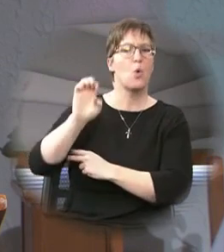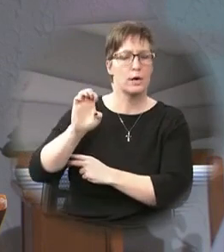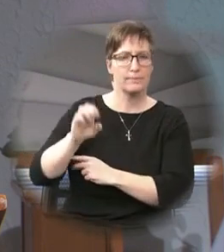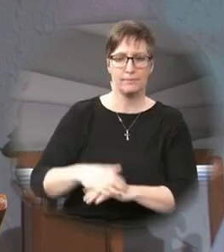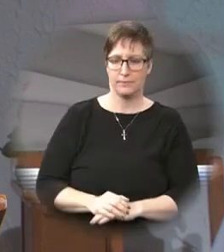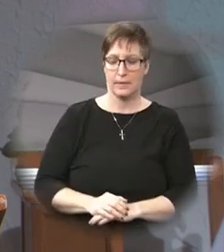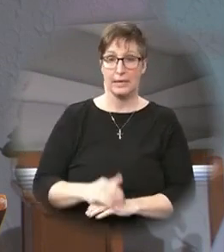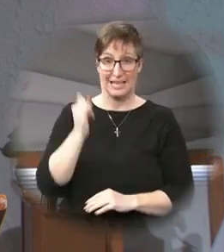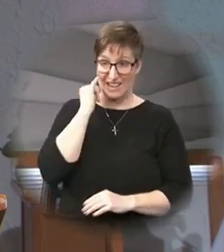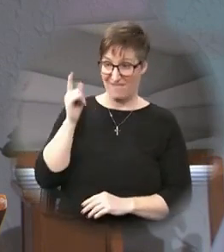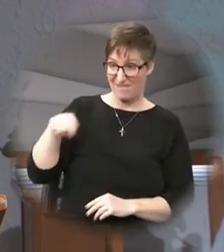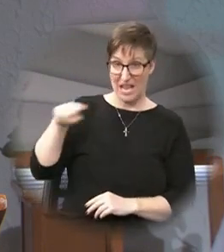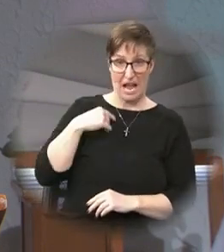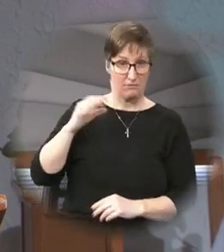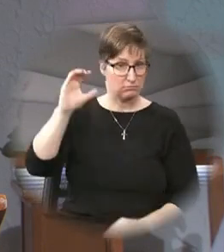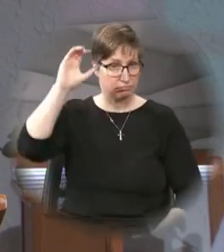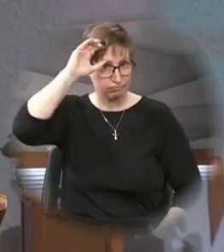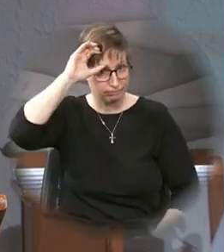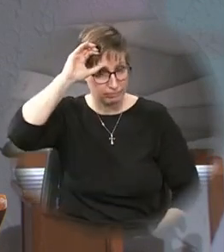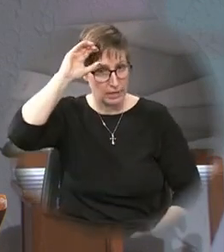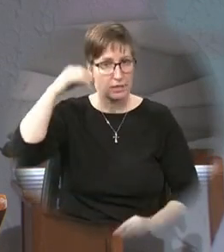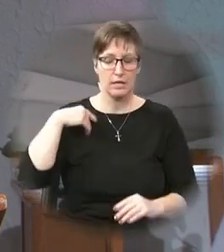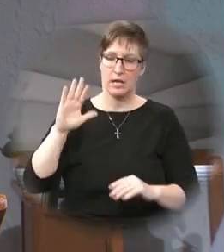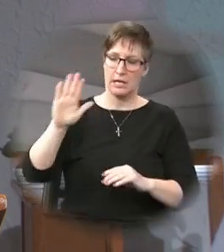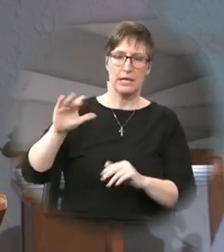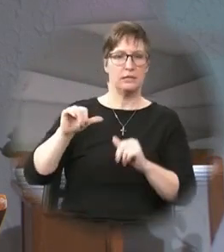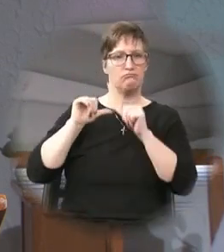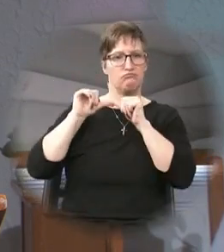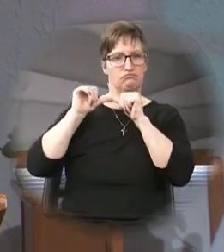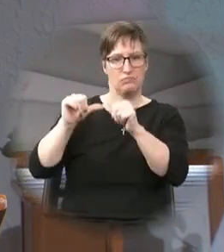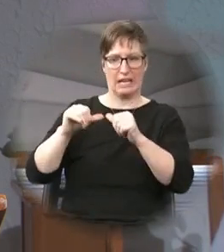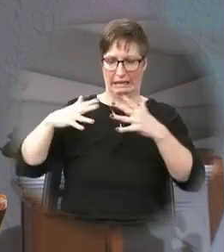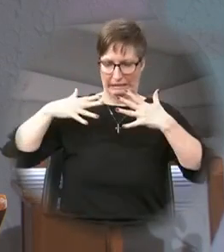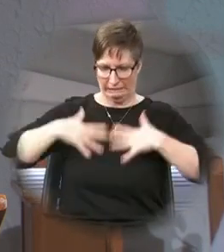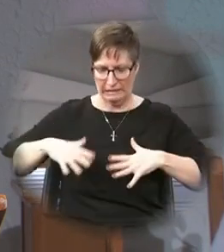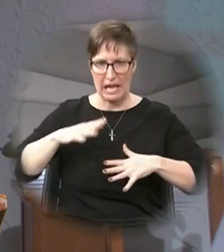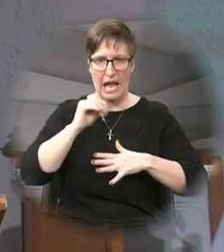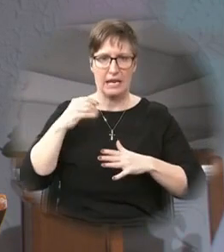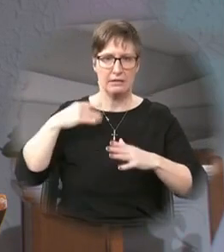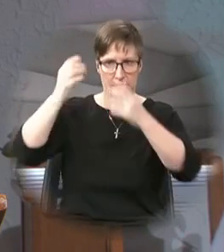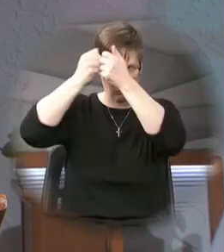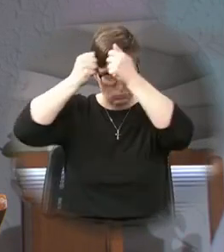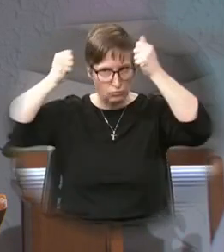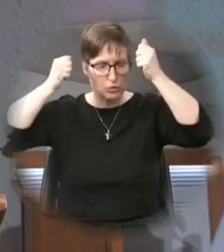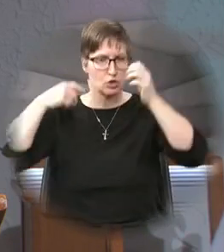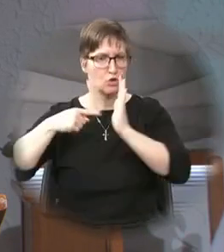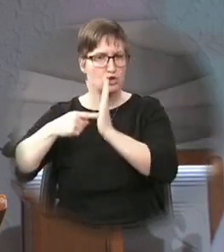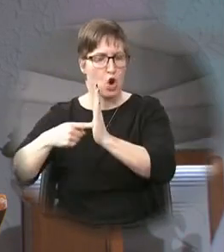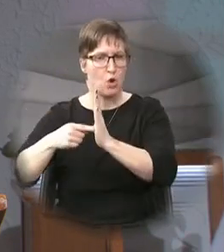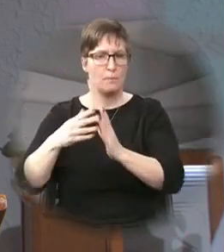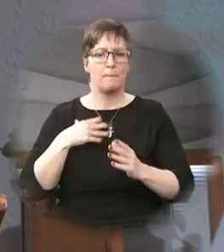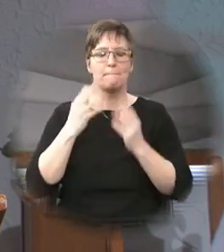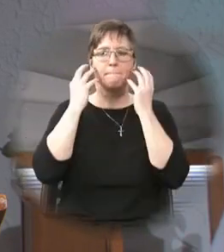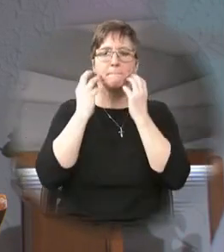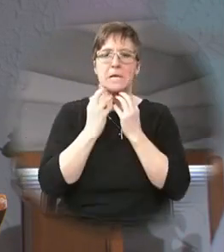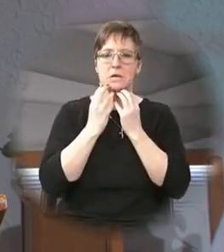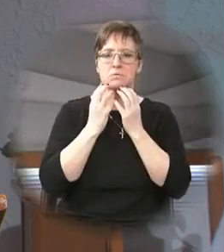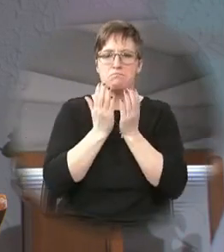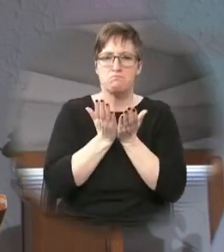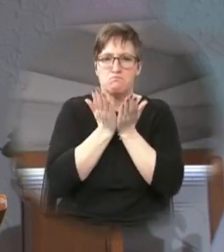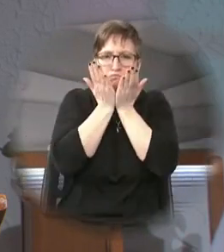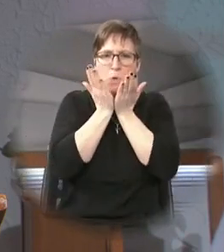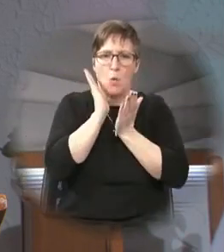the sore of leprosy shall keep his garments rent and his head bare, and shall muffle his beard. He shall cry